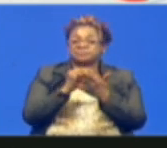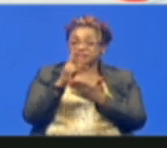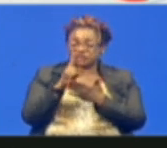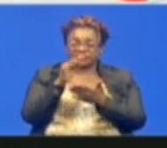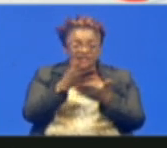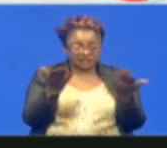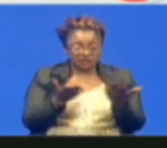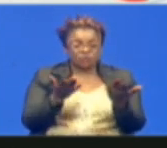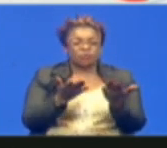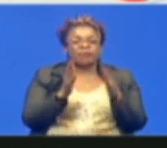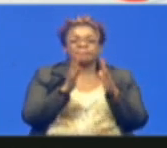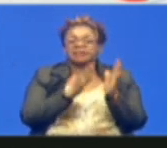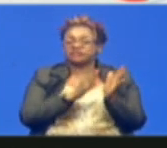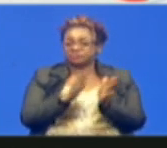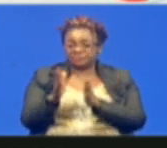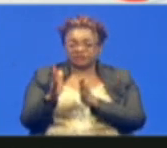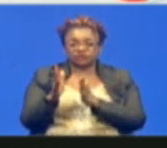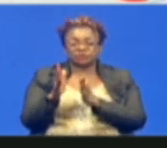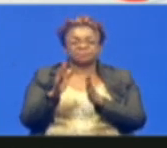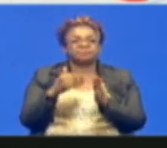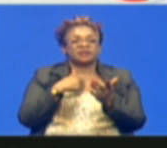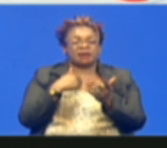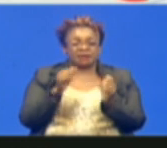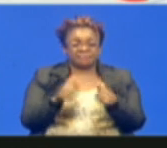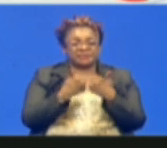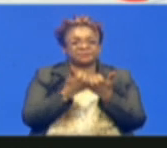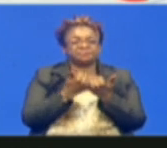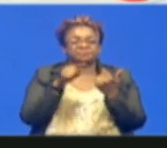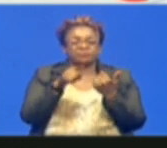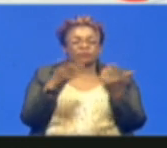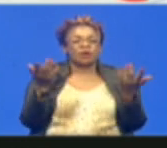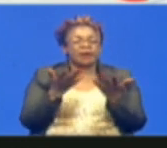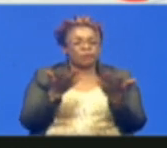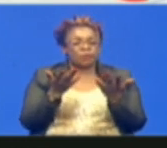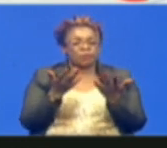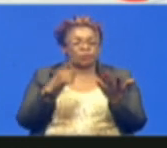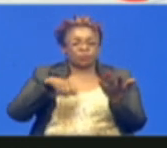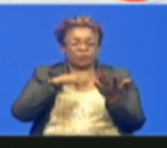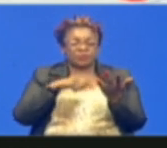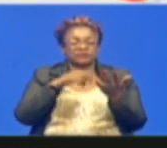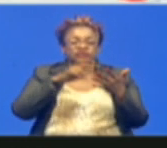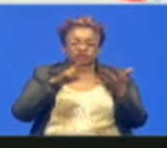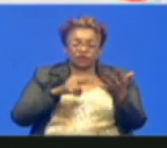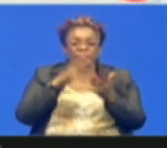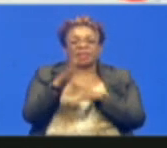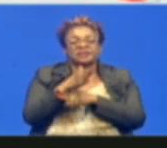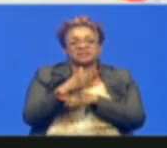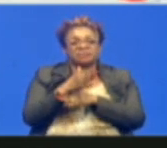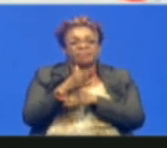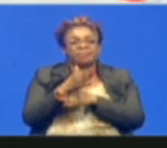how the budget preparation policy statement takes place, and that is how we are going to the budget reading on Thursday.